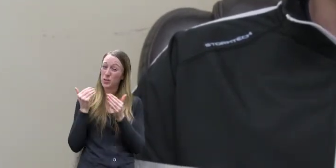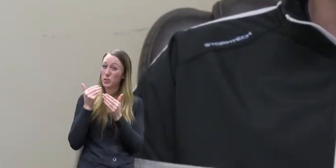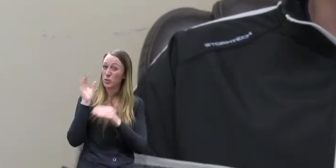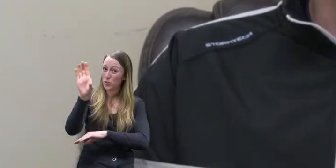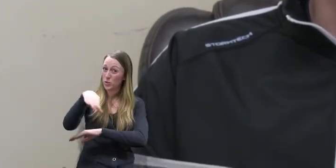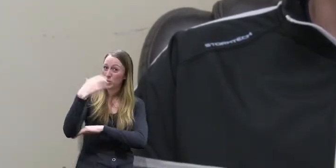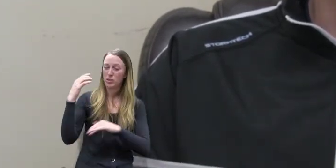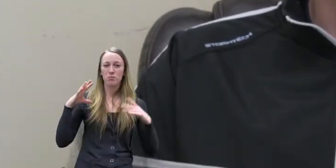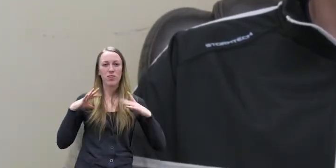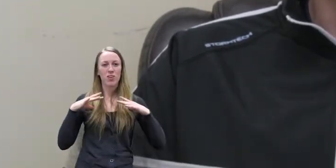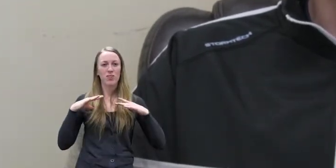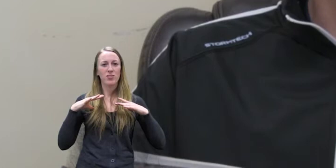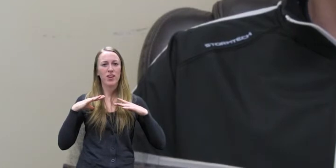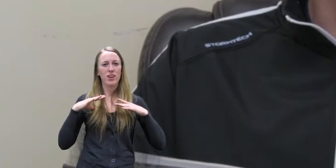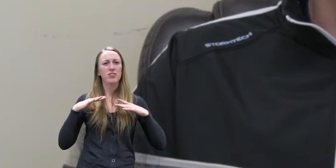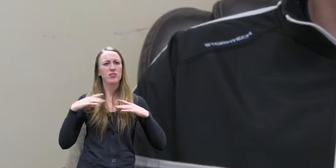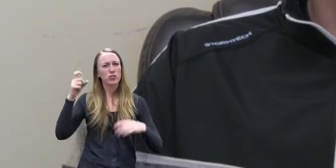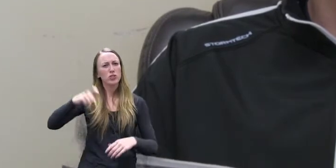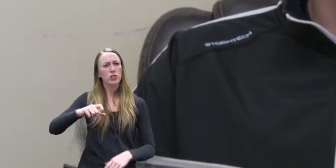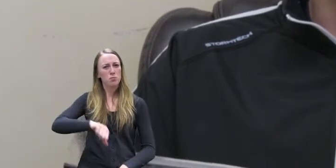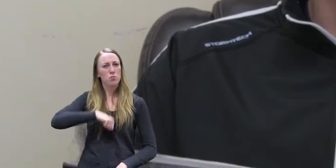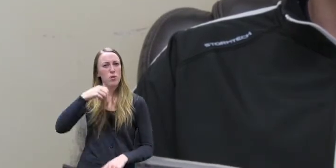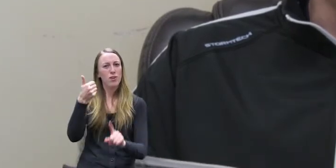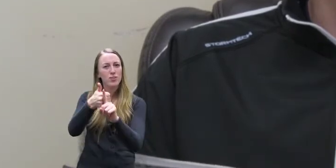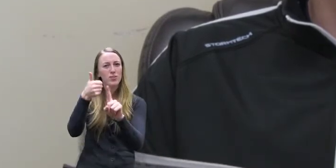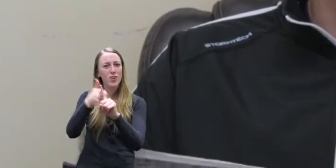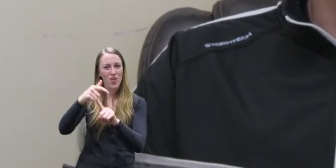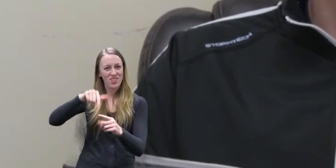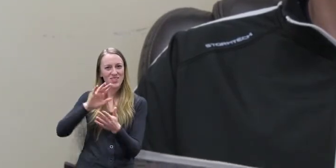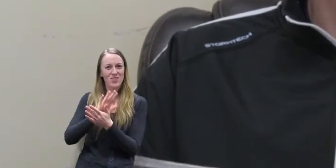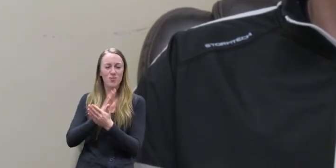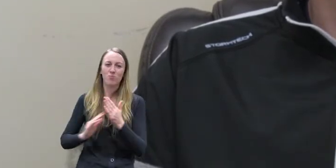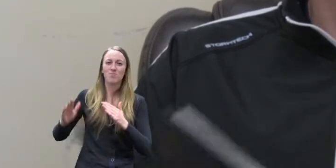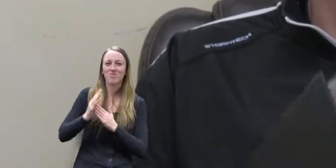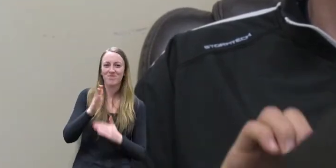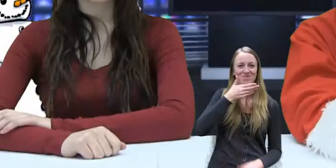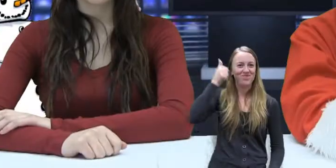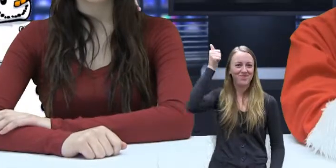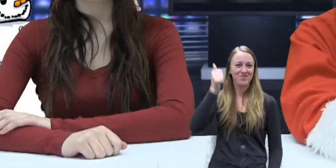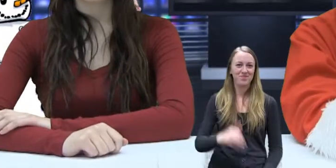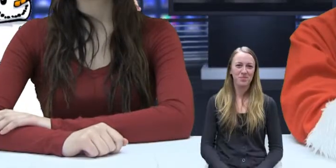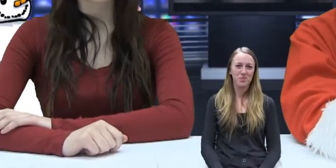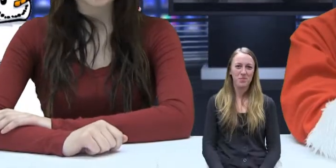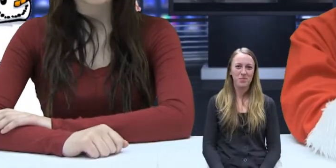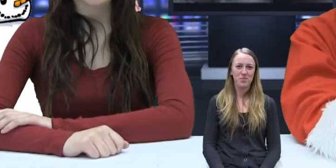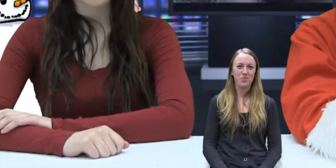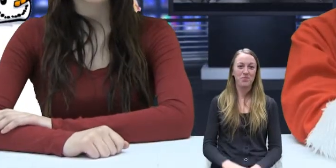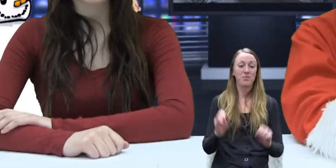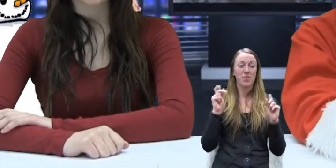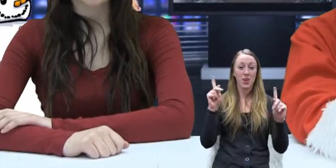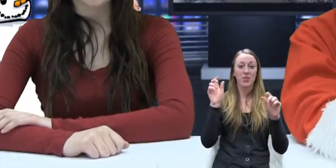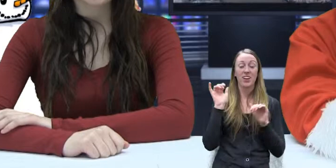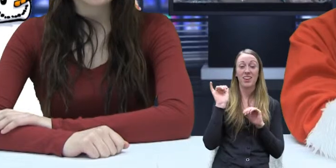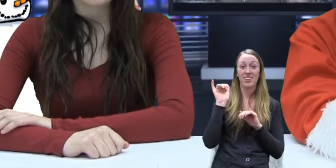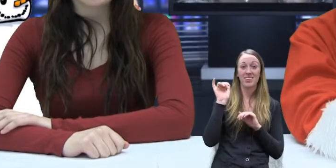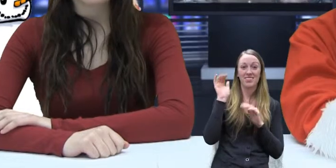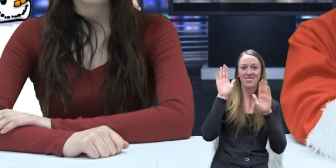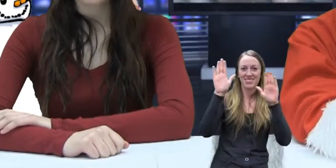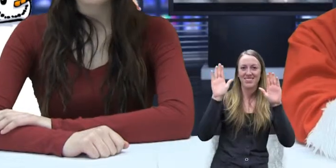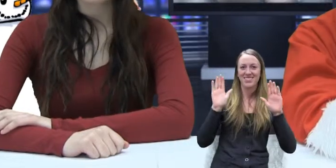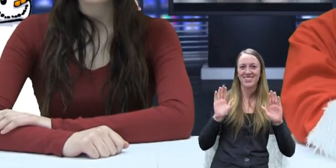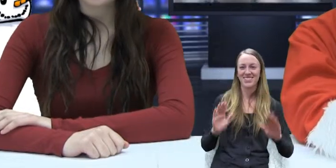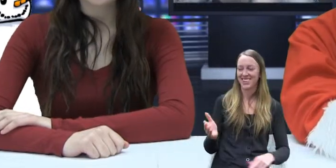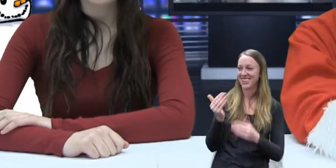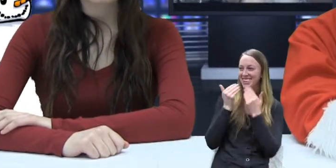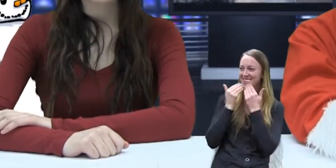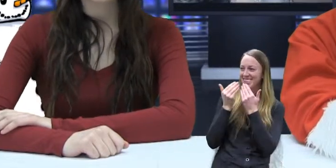be proud of yourselves. Our school is the best. Okay, that was great. Thanks, Mr. Lee. Now to